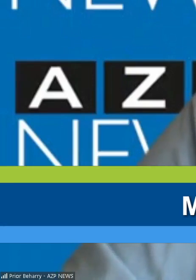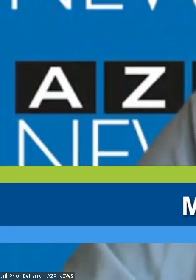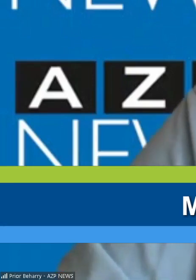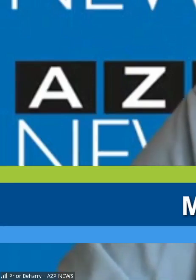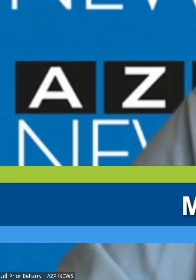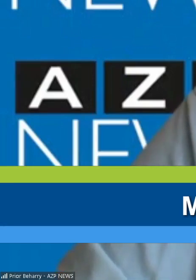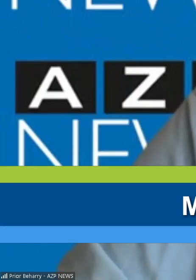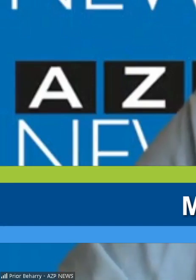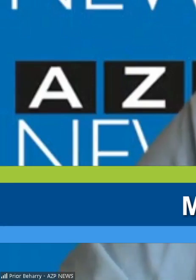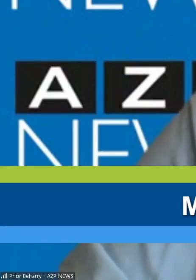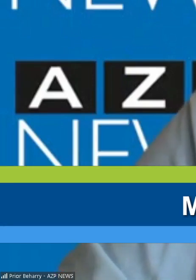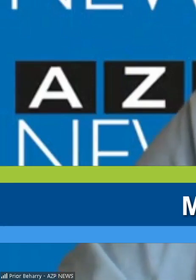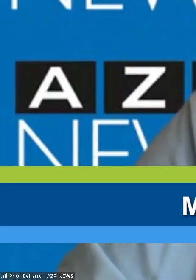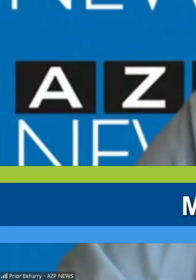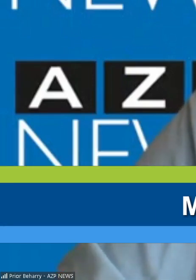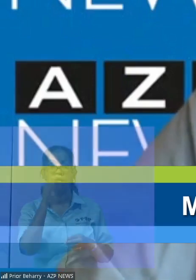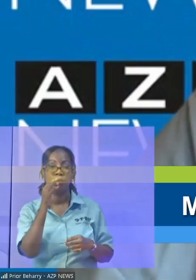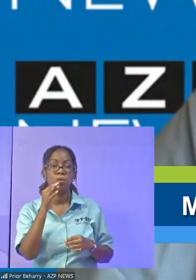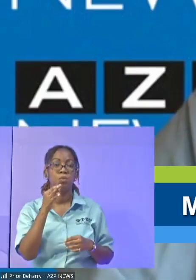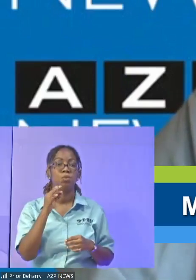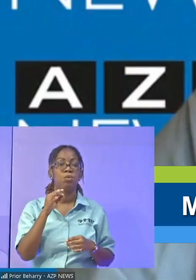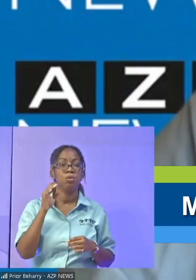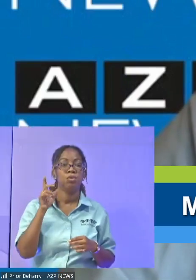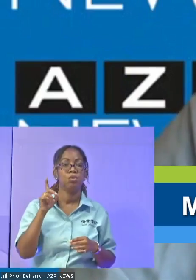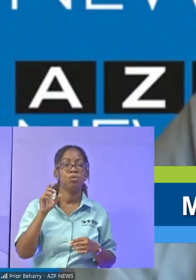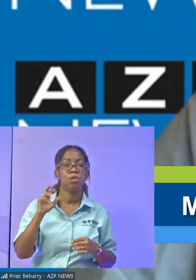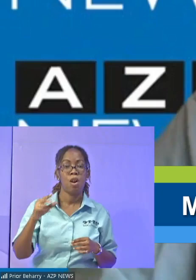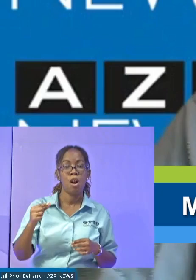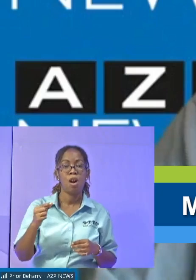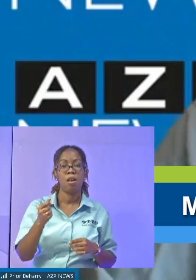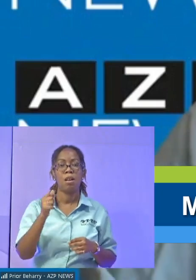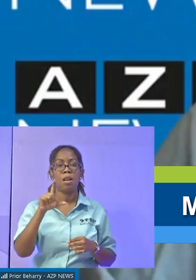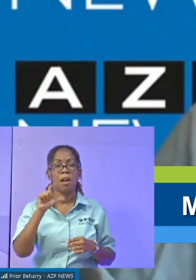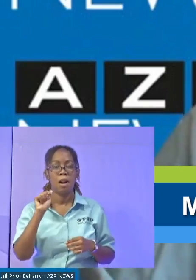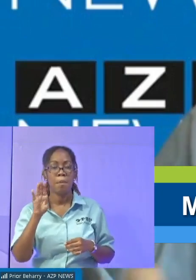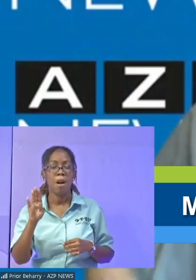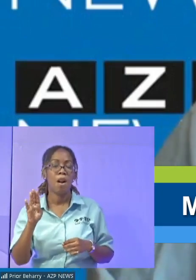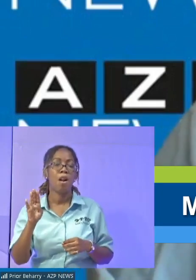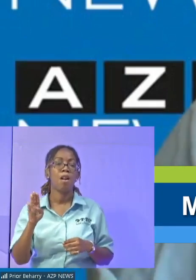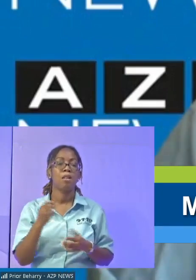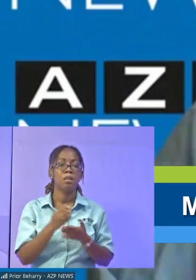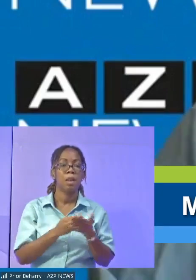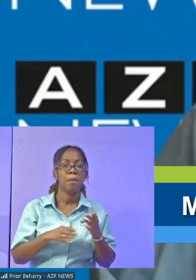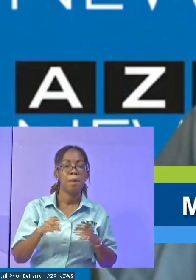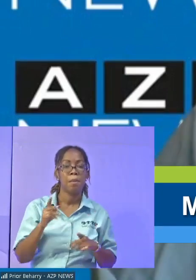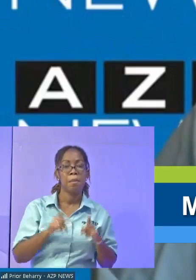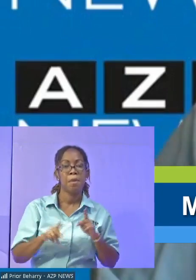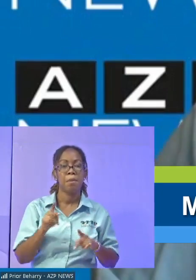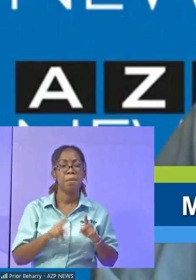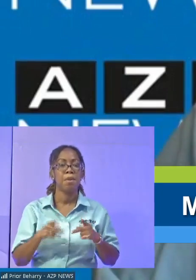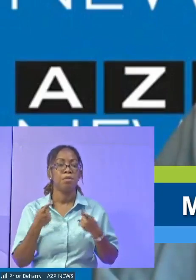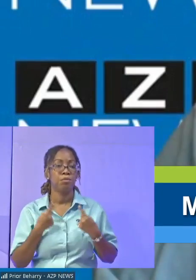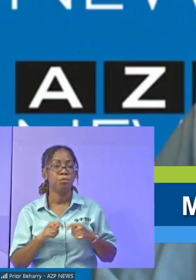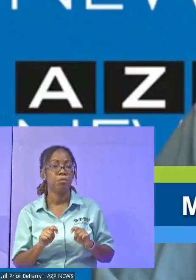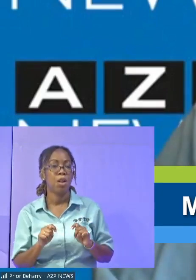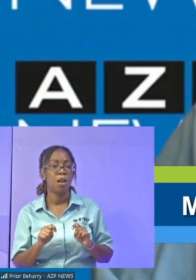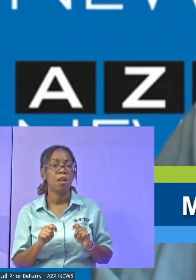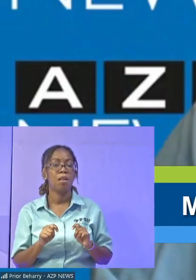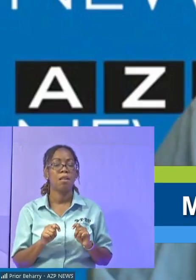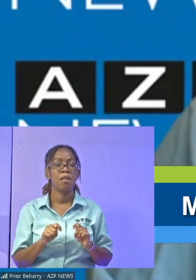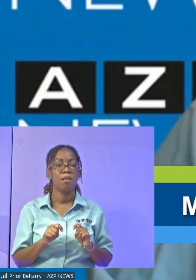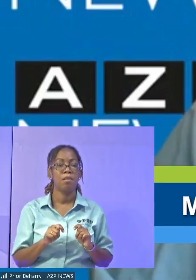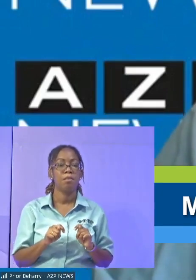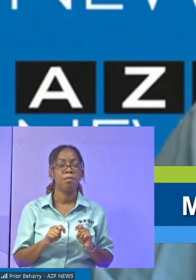drug lab again. There are some concerns by people who are seeking to have their drugs,